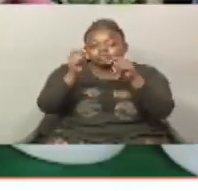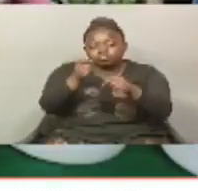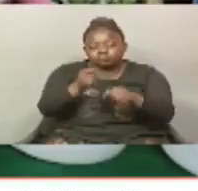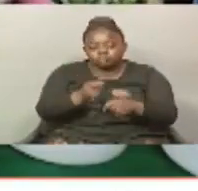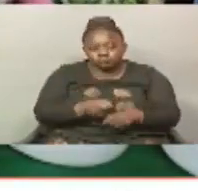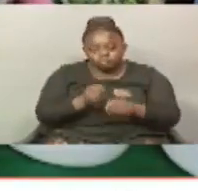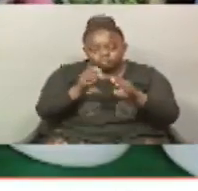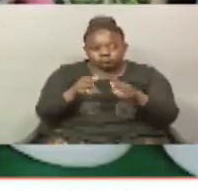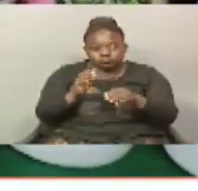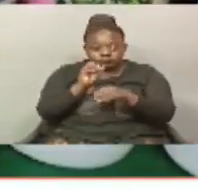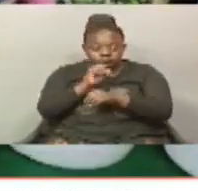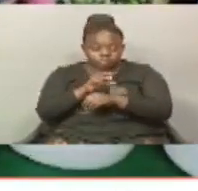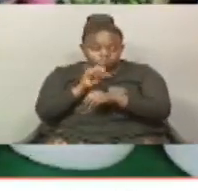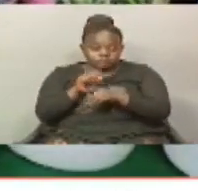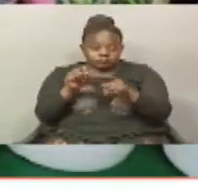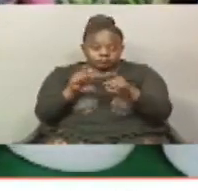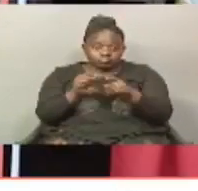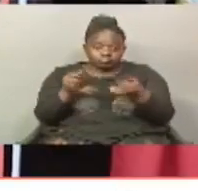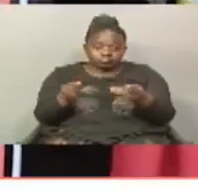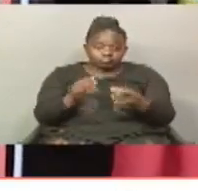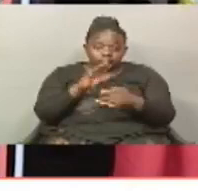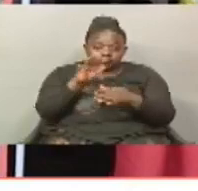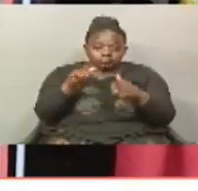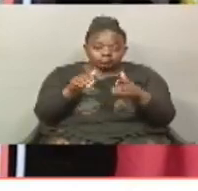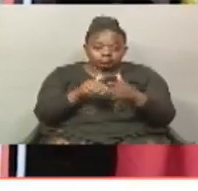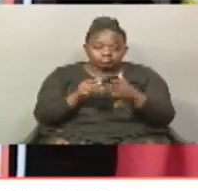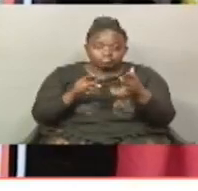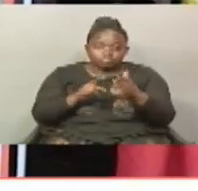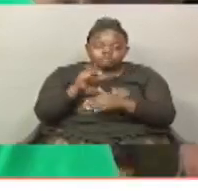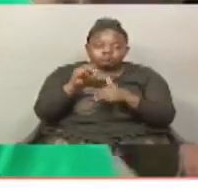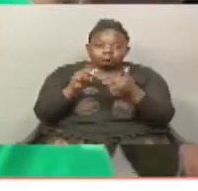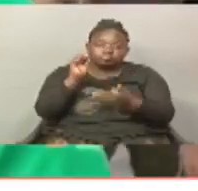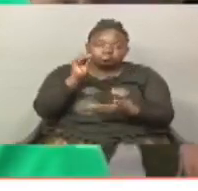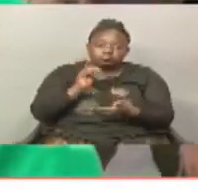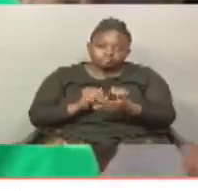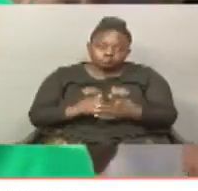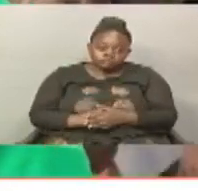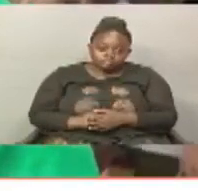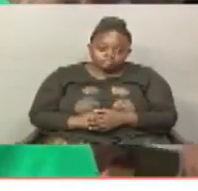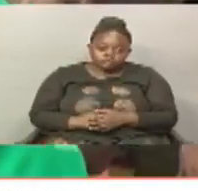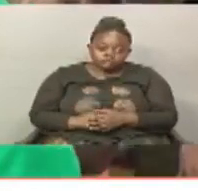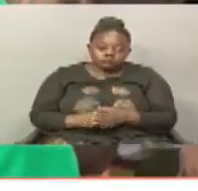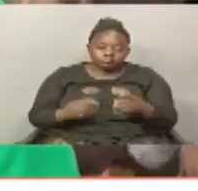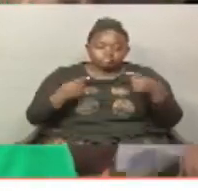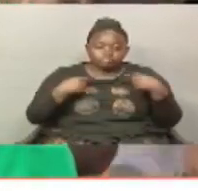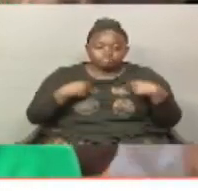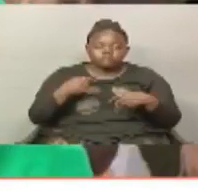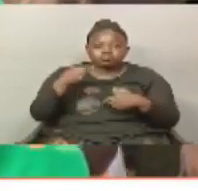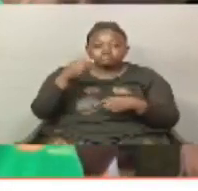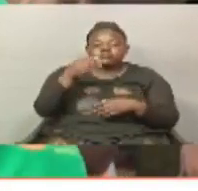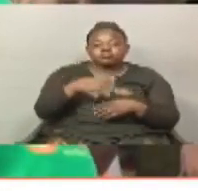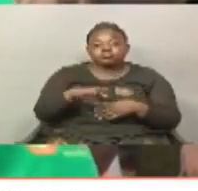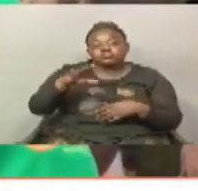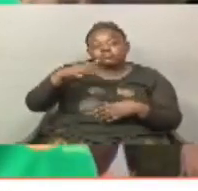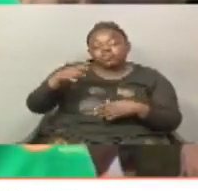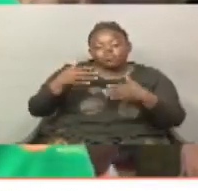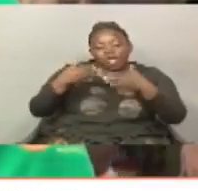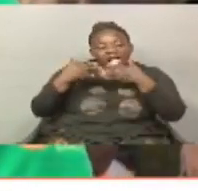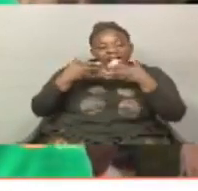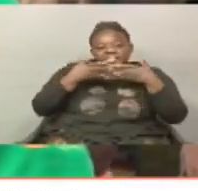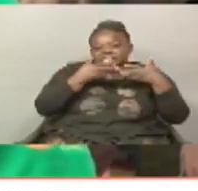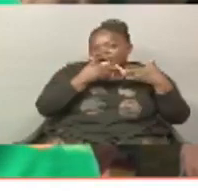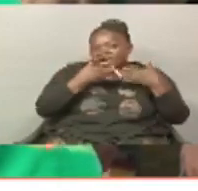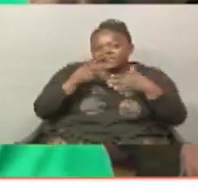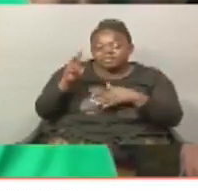amagezi ag'ekikugu n'eddagala ly'ebirime lyonna ku bbeeyi esaliddwako. Tuyina watermelon ey'ekibombola